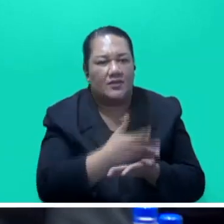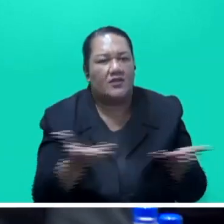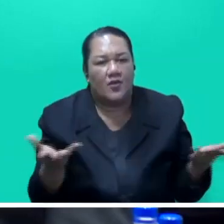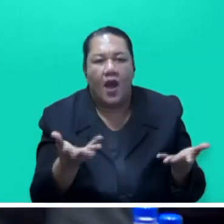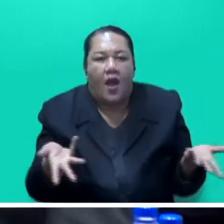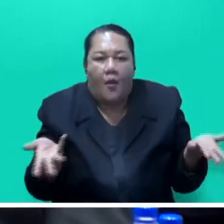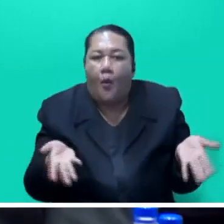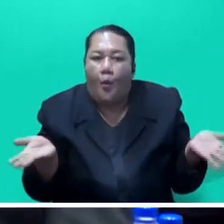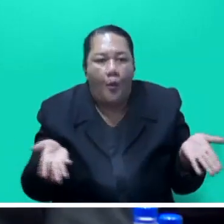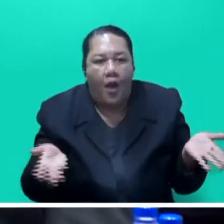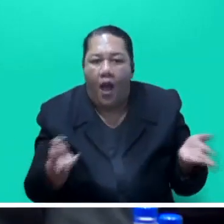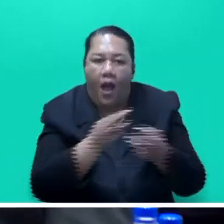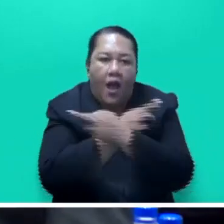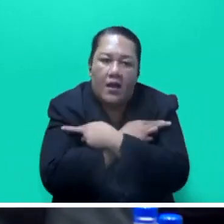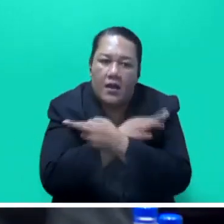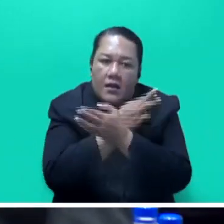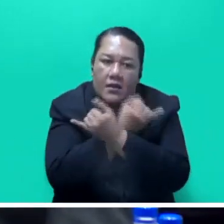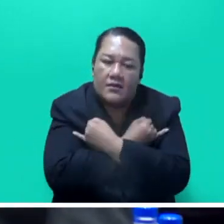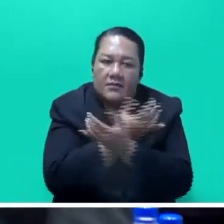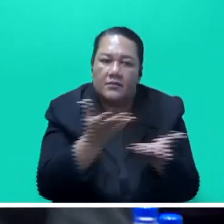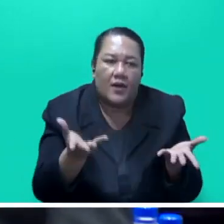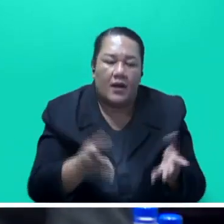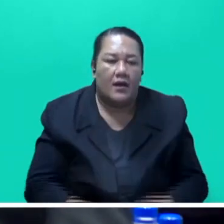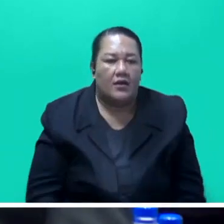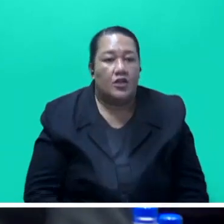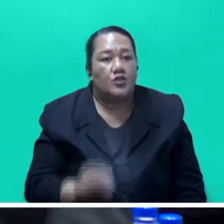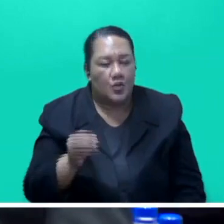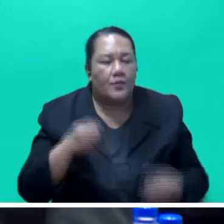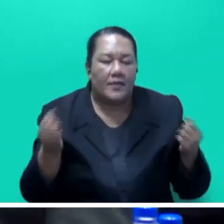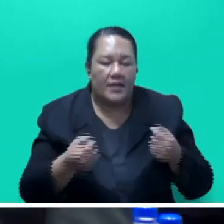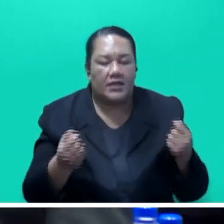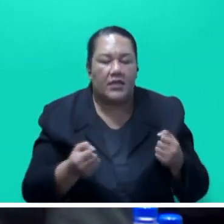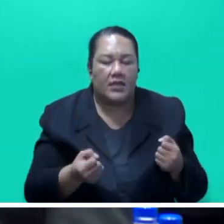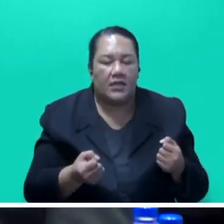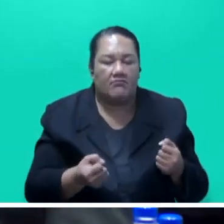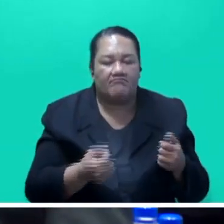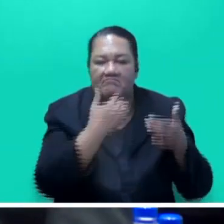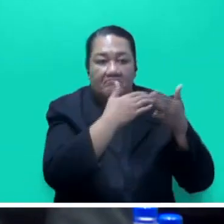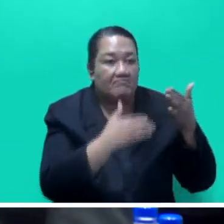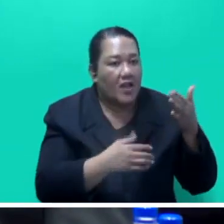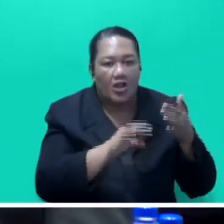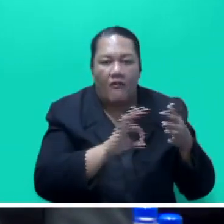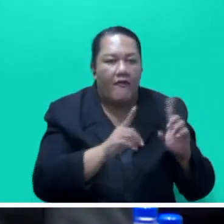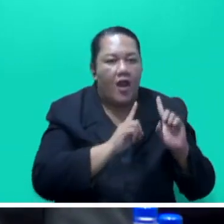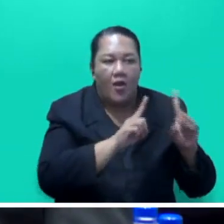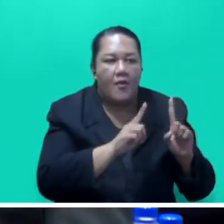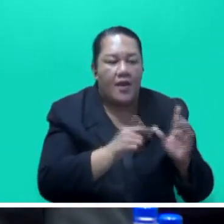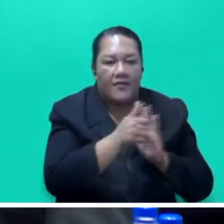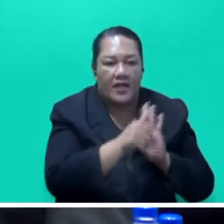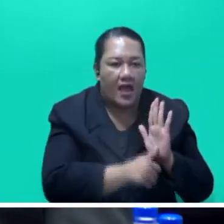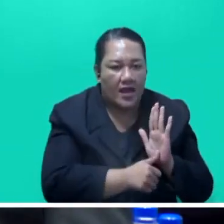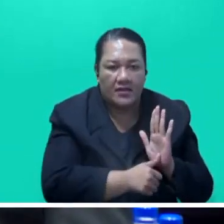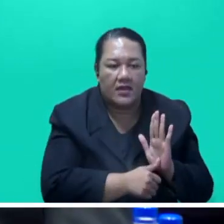say about wastage, about not following this, Financial Management Act, not following